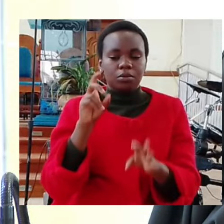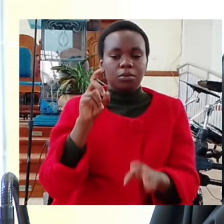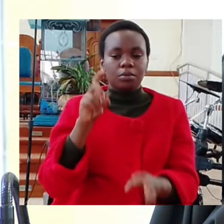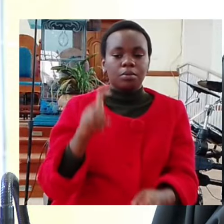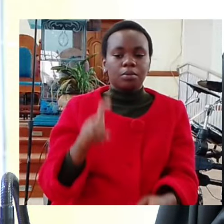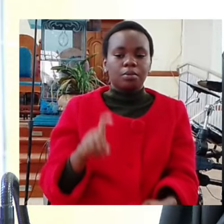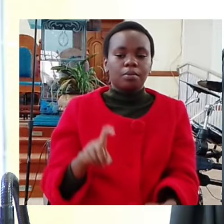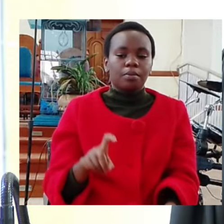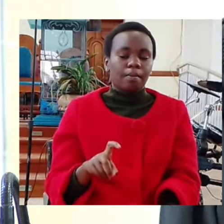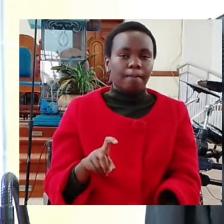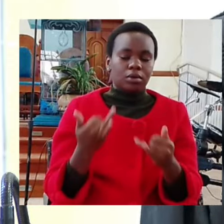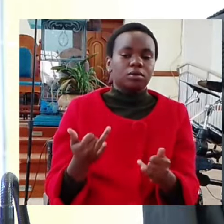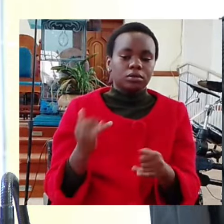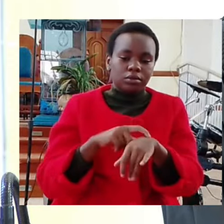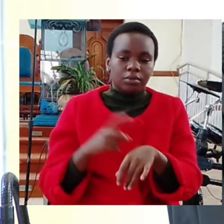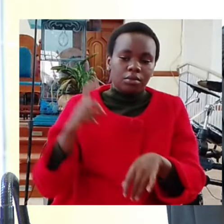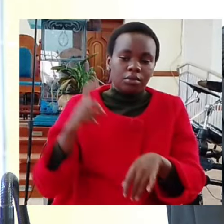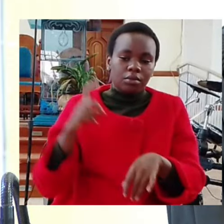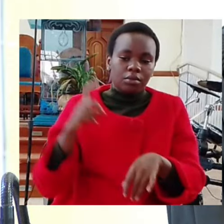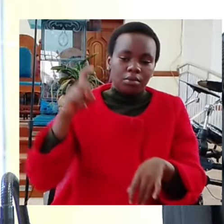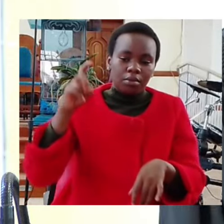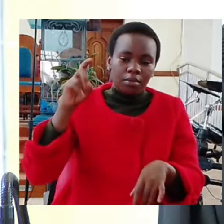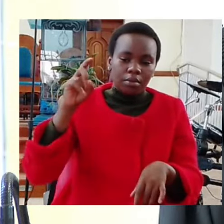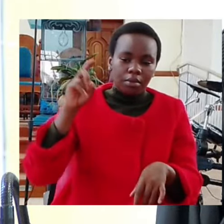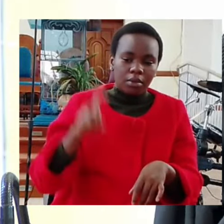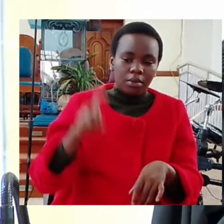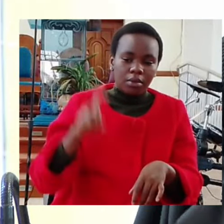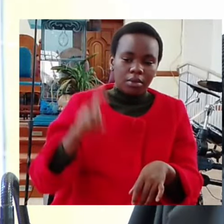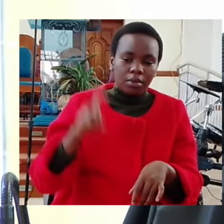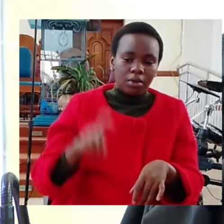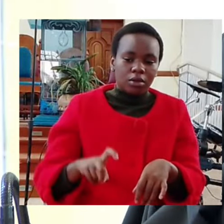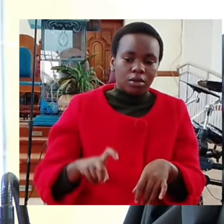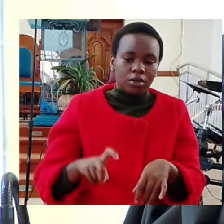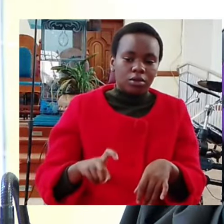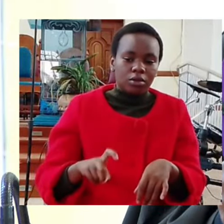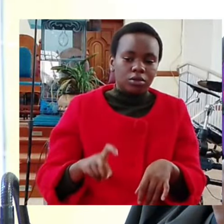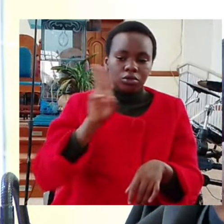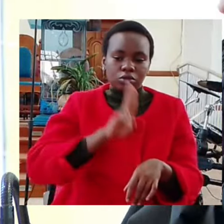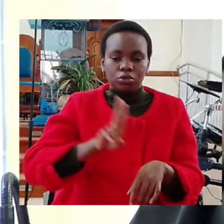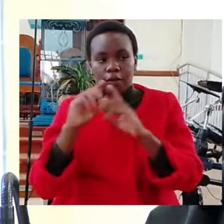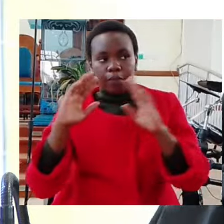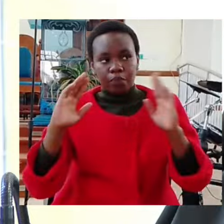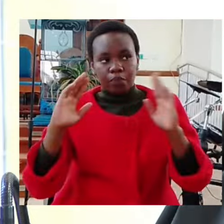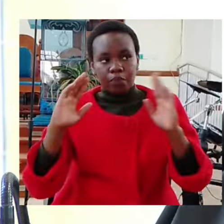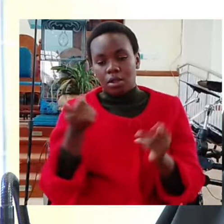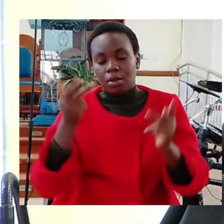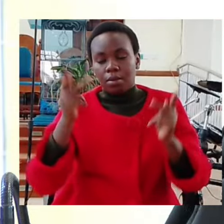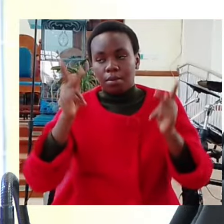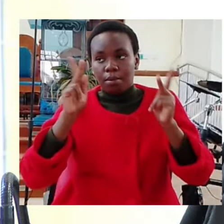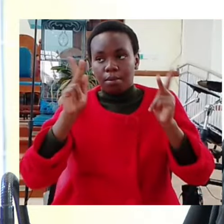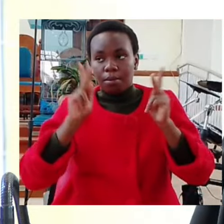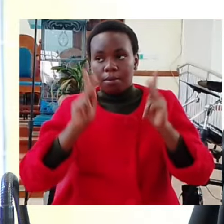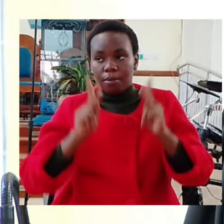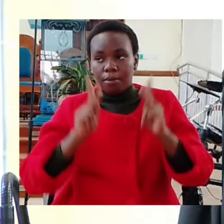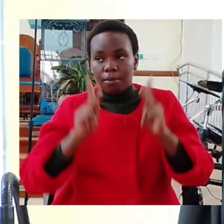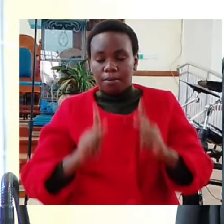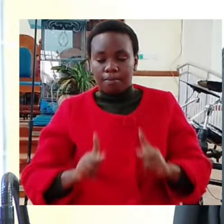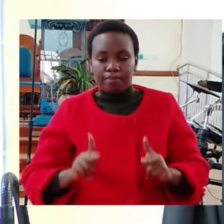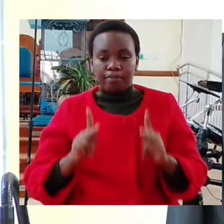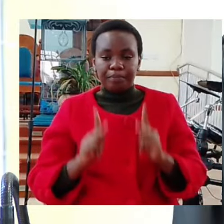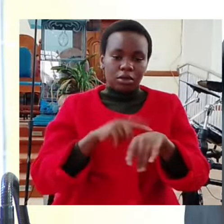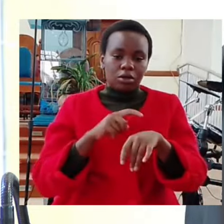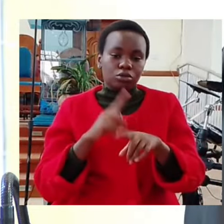Therefore, we must use our words to encourage one another. Hederio kwariria